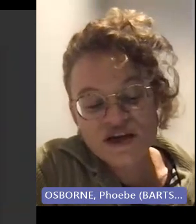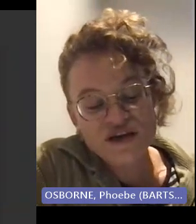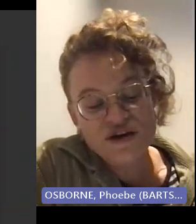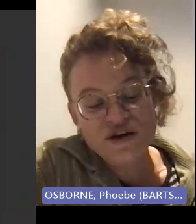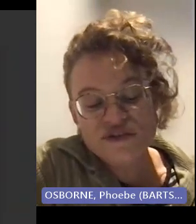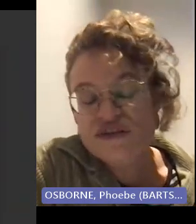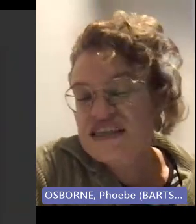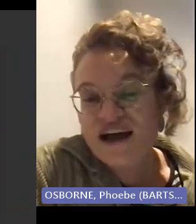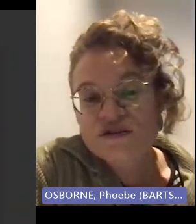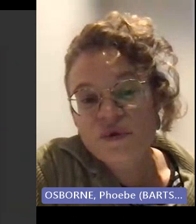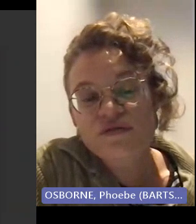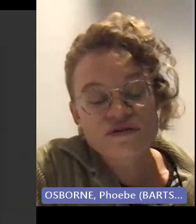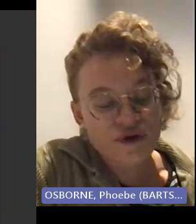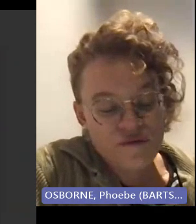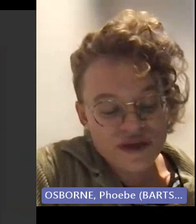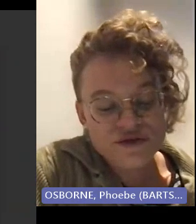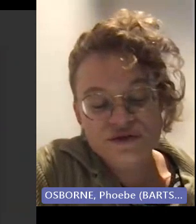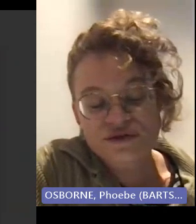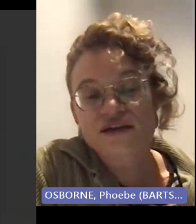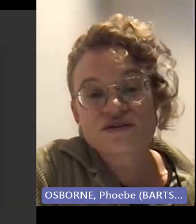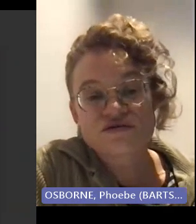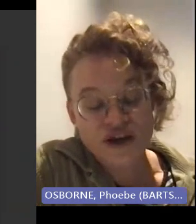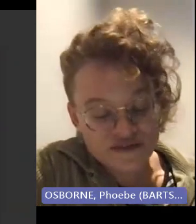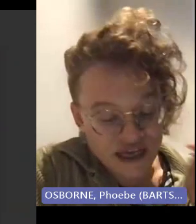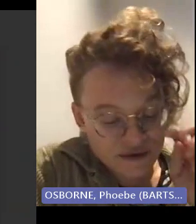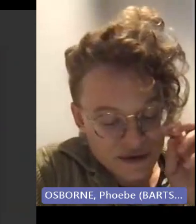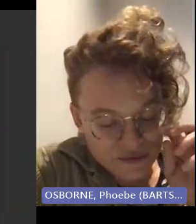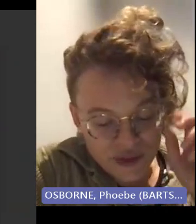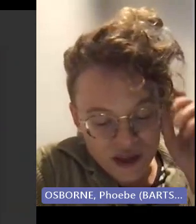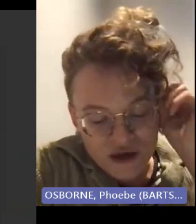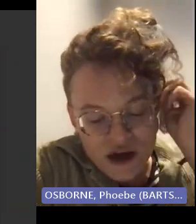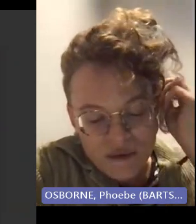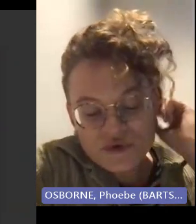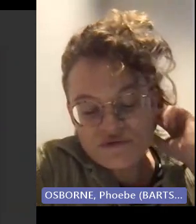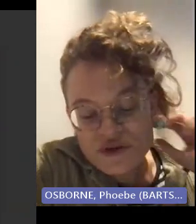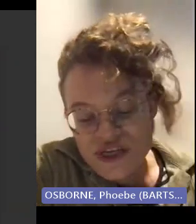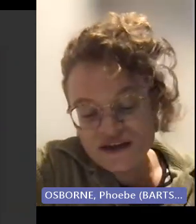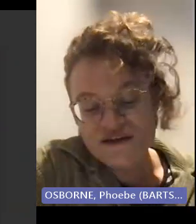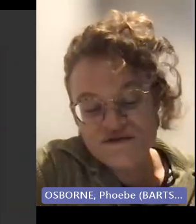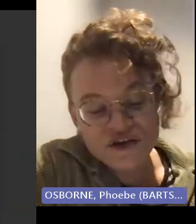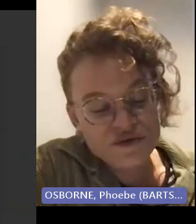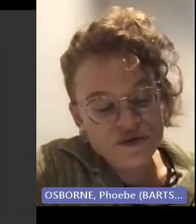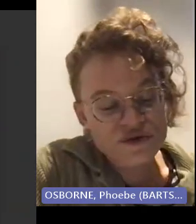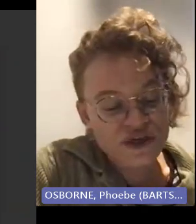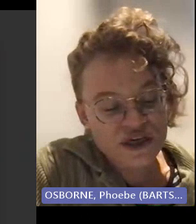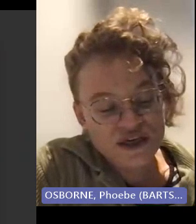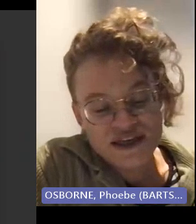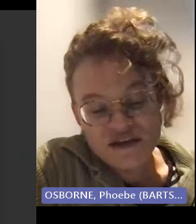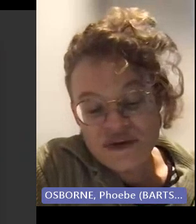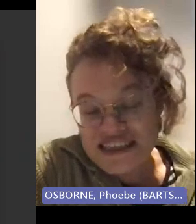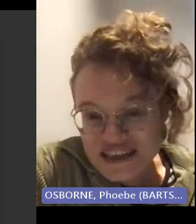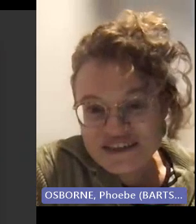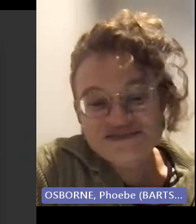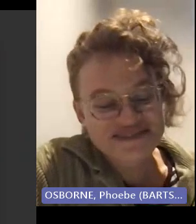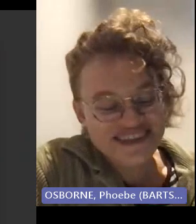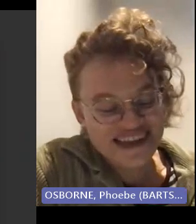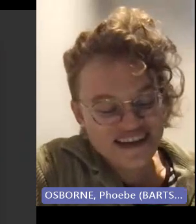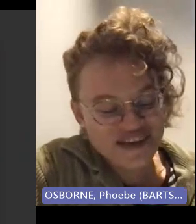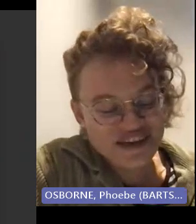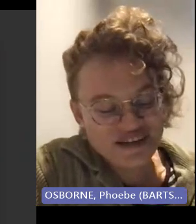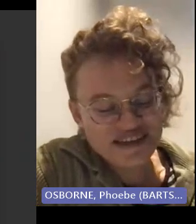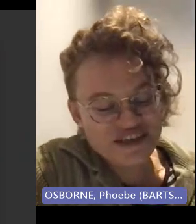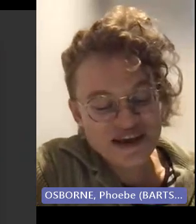rich tapestry of different sounds, both environmental and creative sounds, coupled with music and visuals and